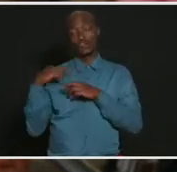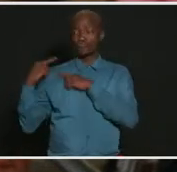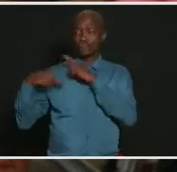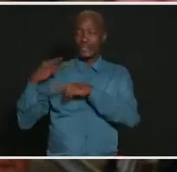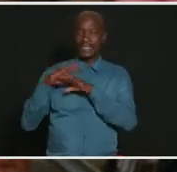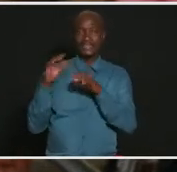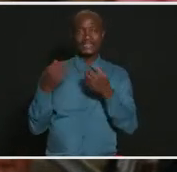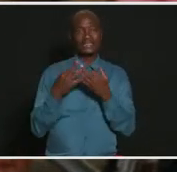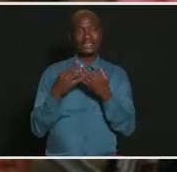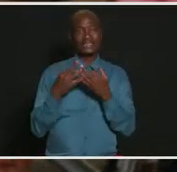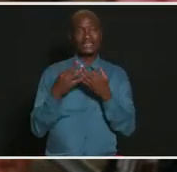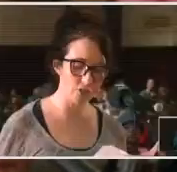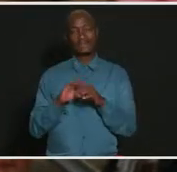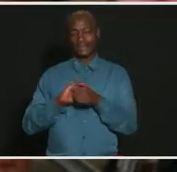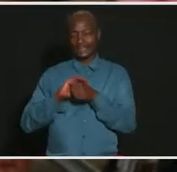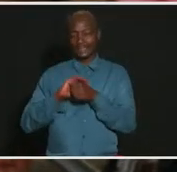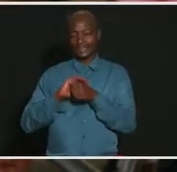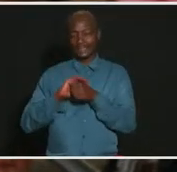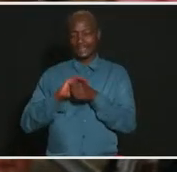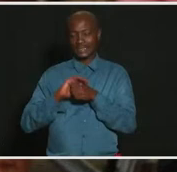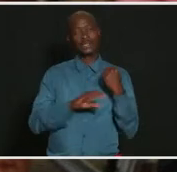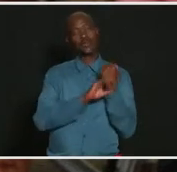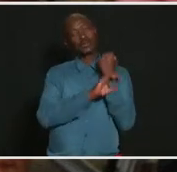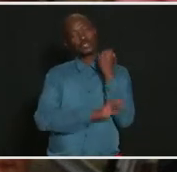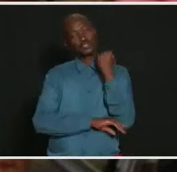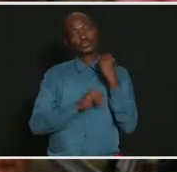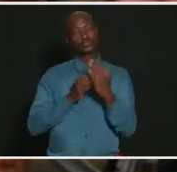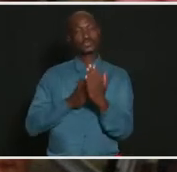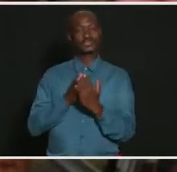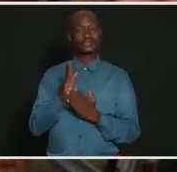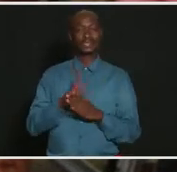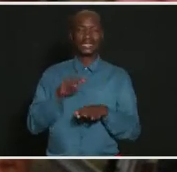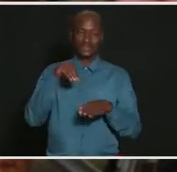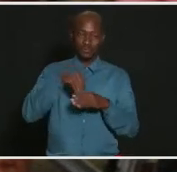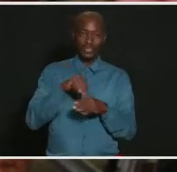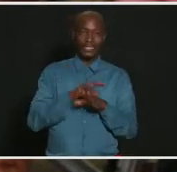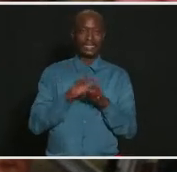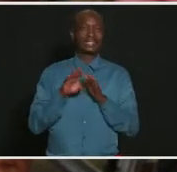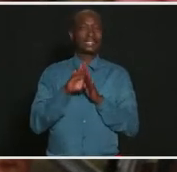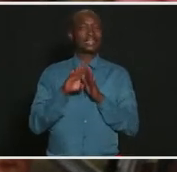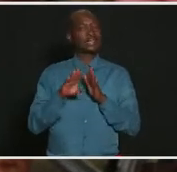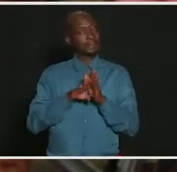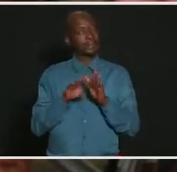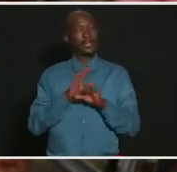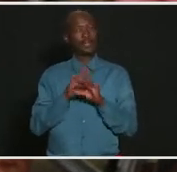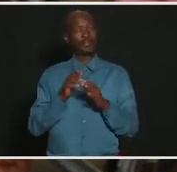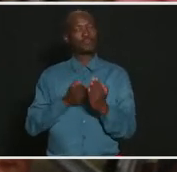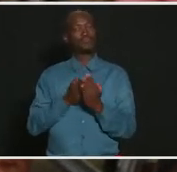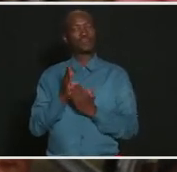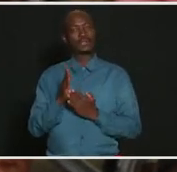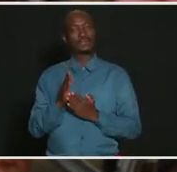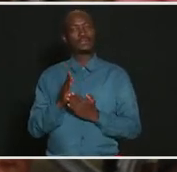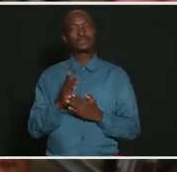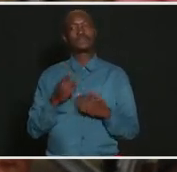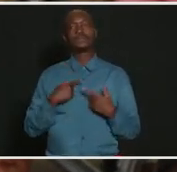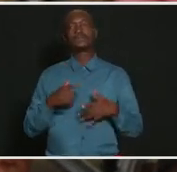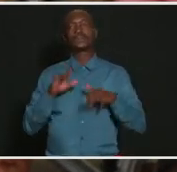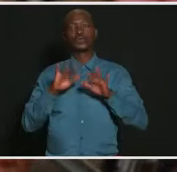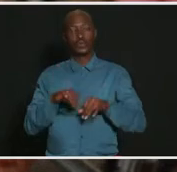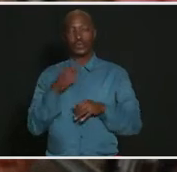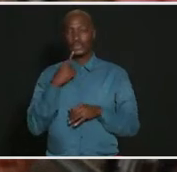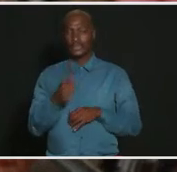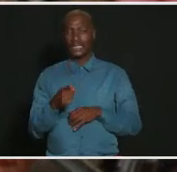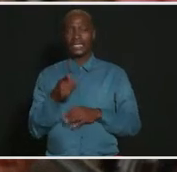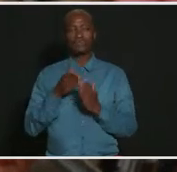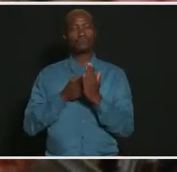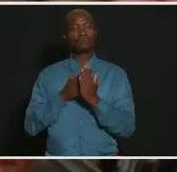is still a protected constitutional human right as enshrined in our Bill of Rights and we like climb to that